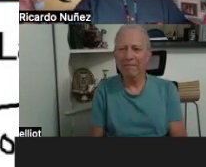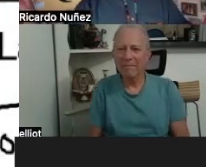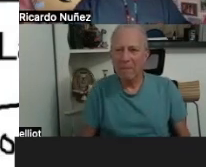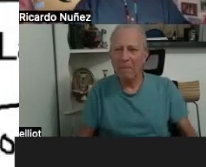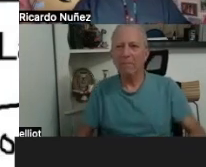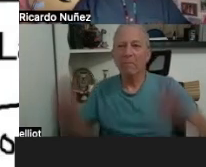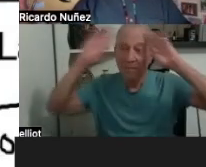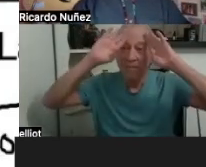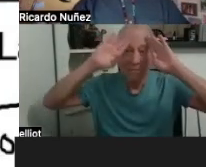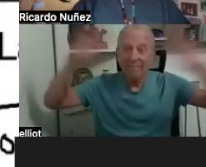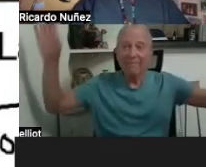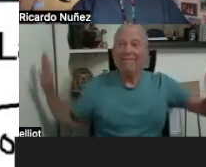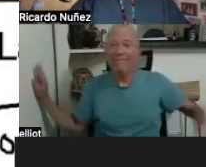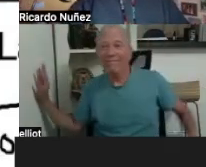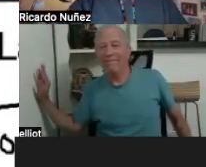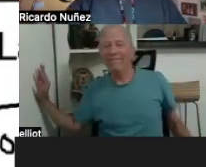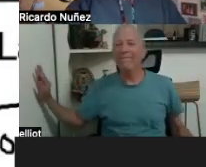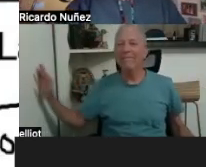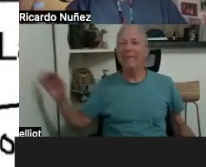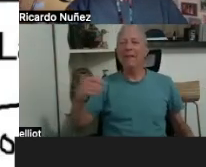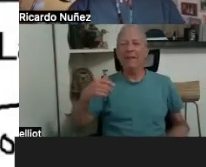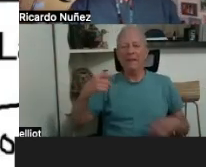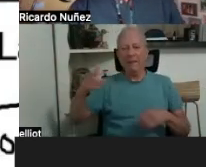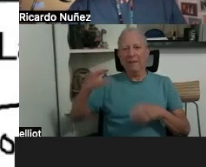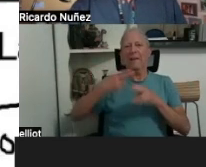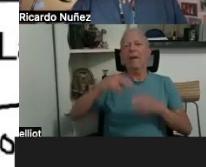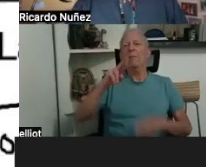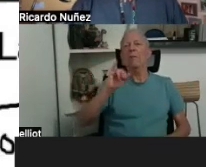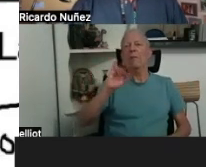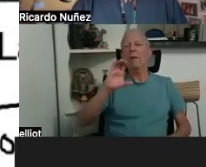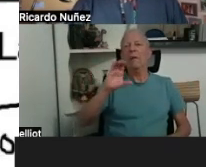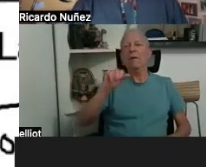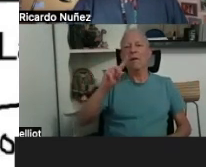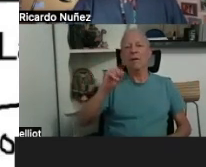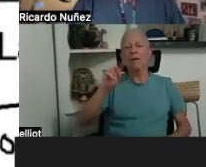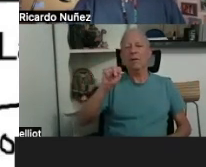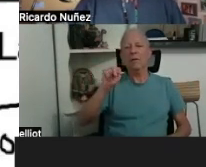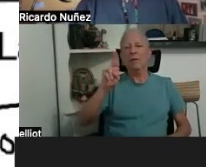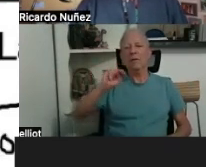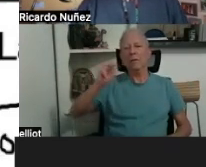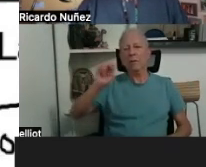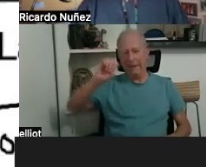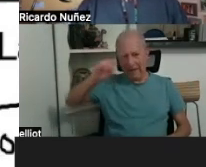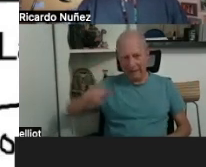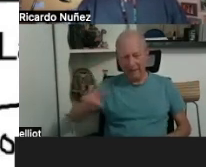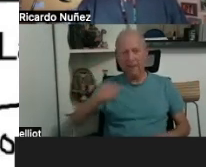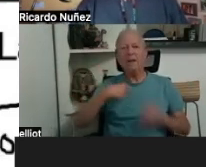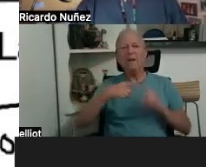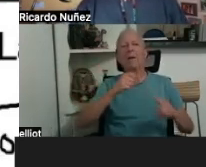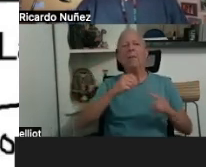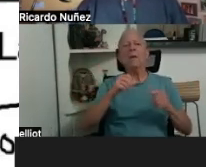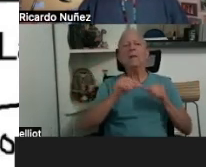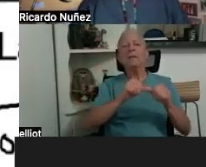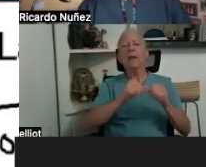Hi, everybody. I'm Ricardo Nunez, and I'm coming to you from the Sustainable Economies Law Center.